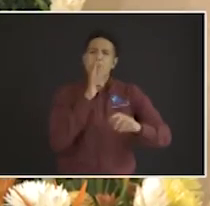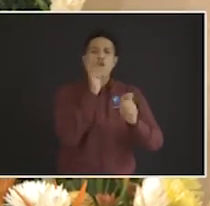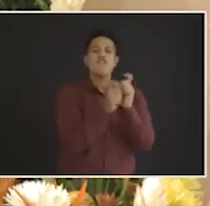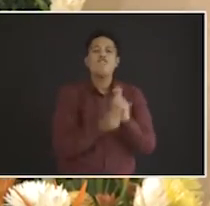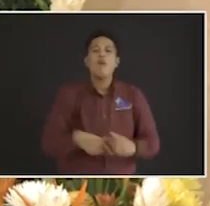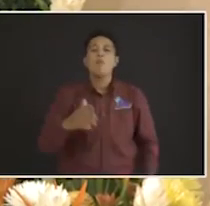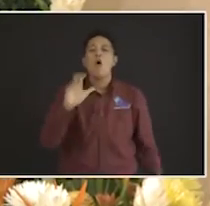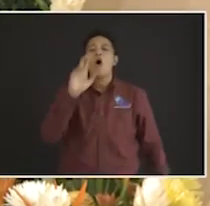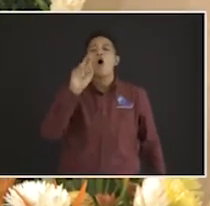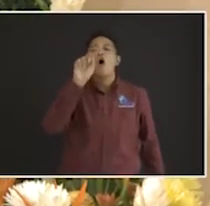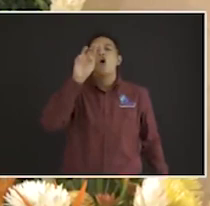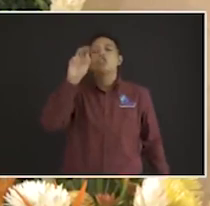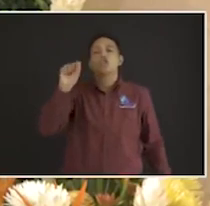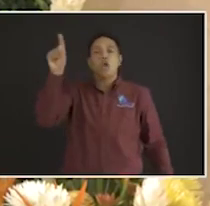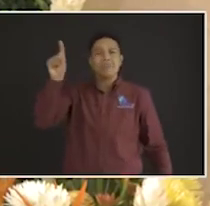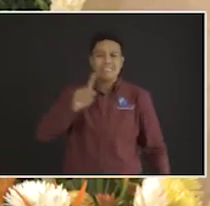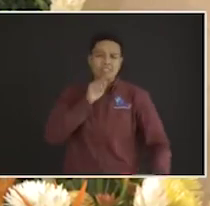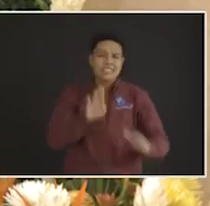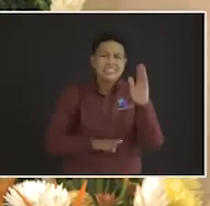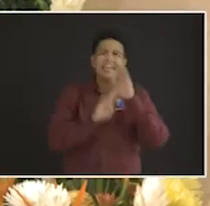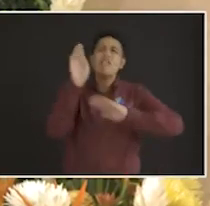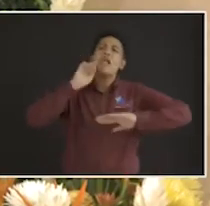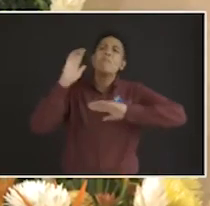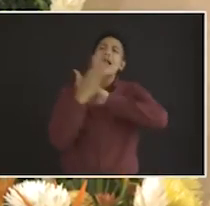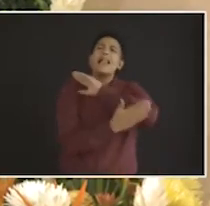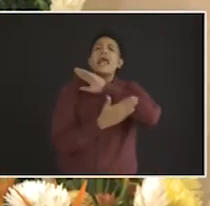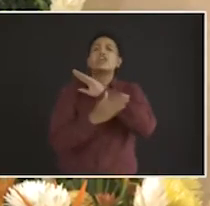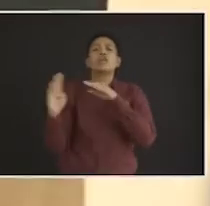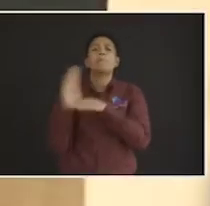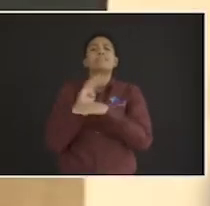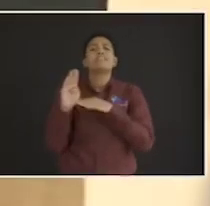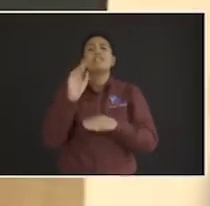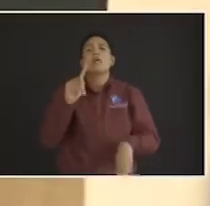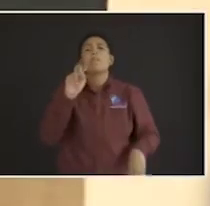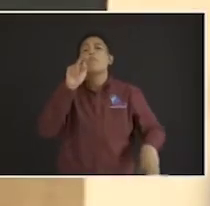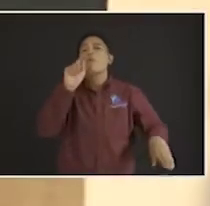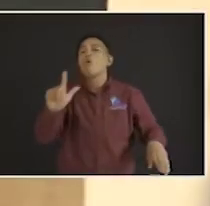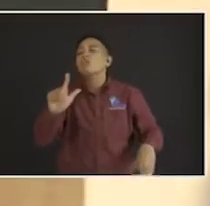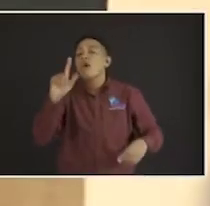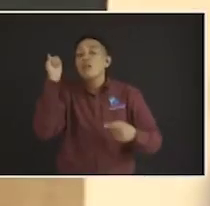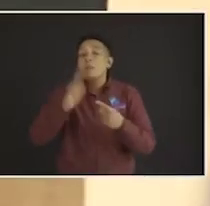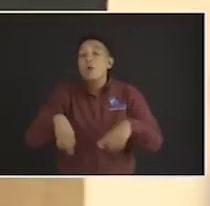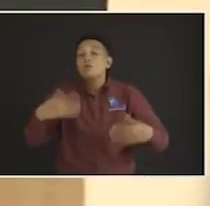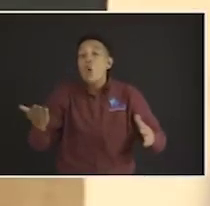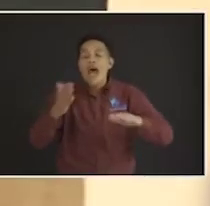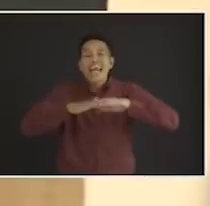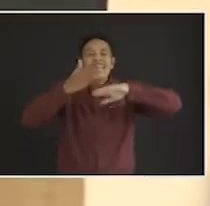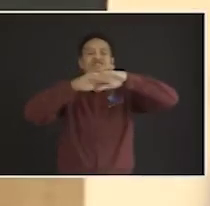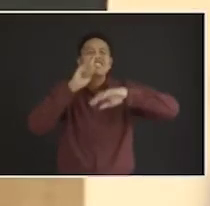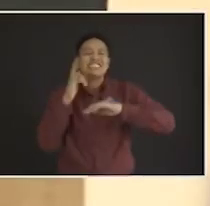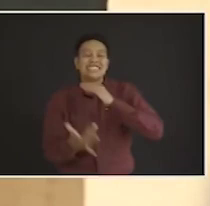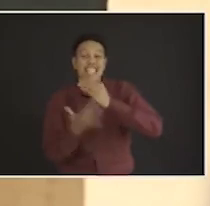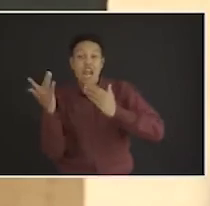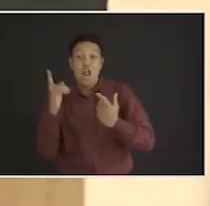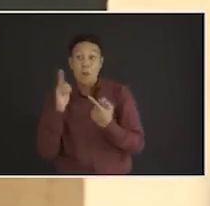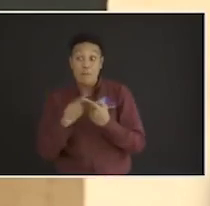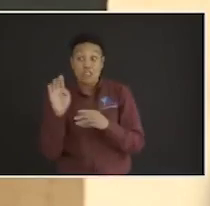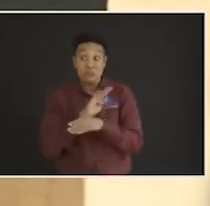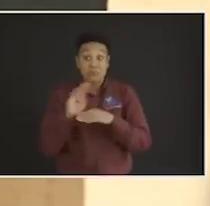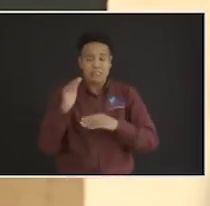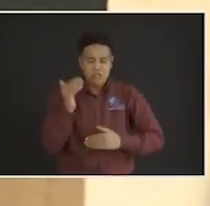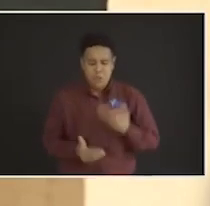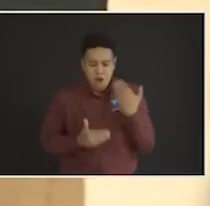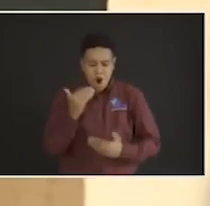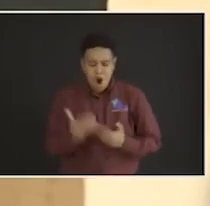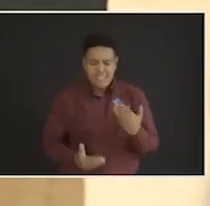customs, developing a national business portal, and increase technology and business